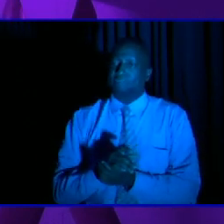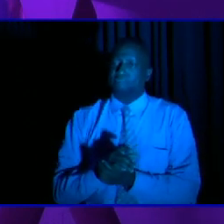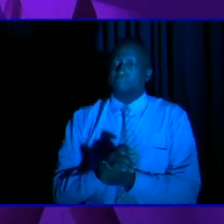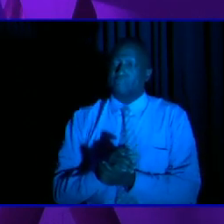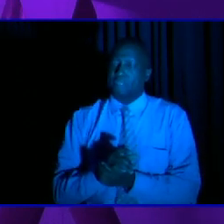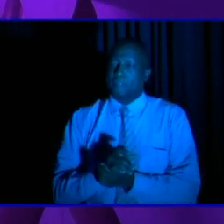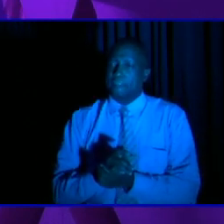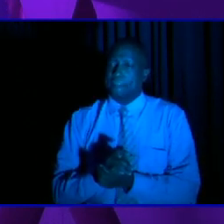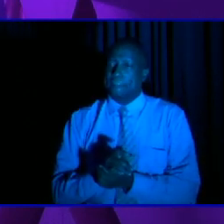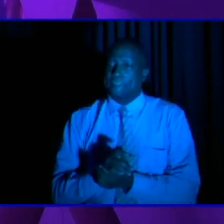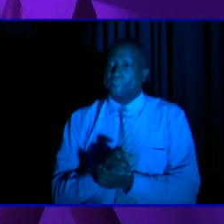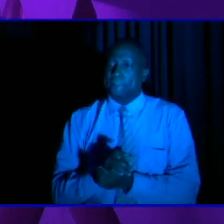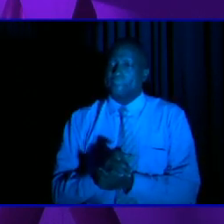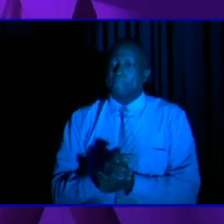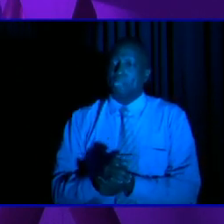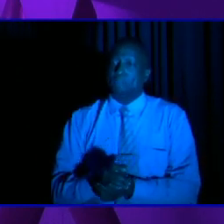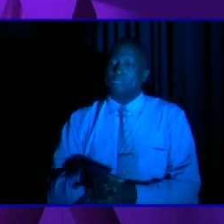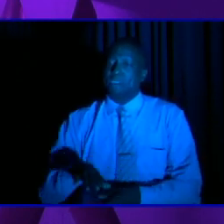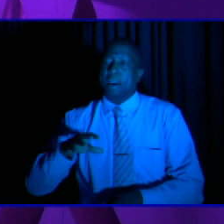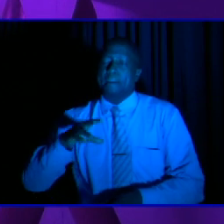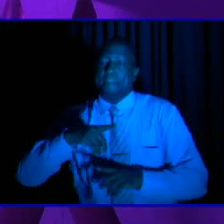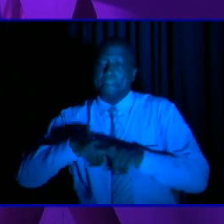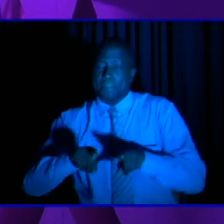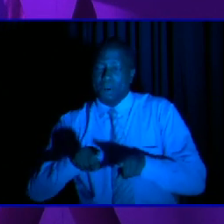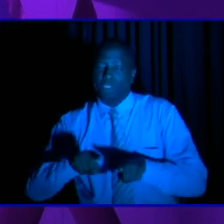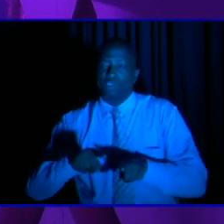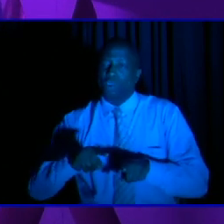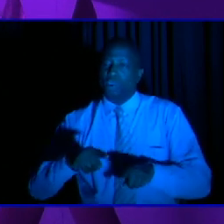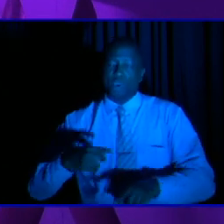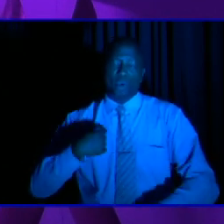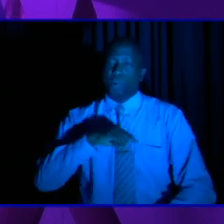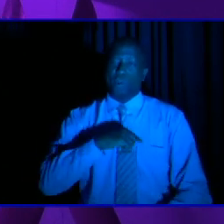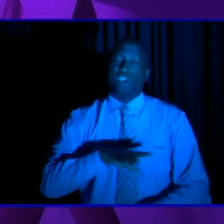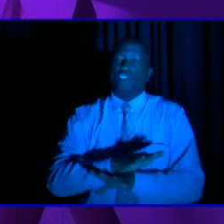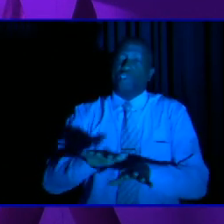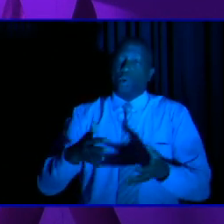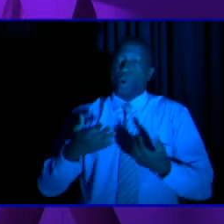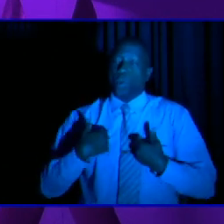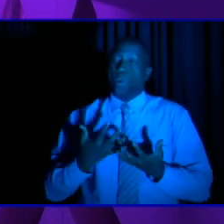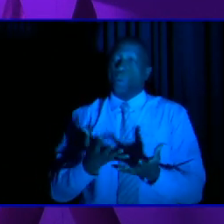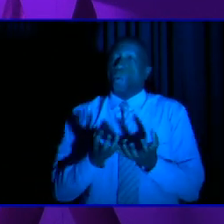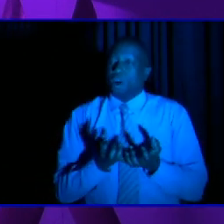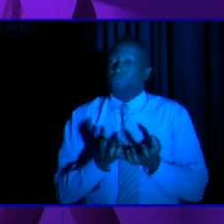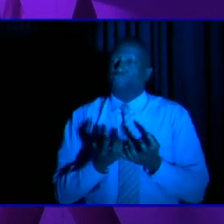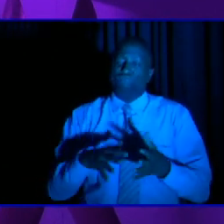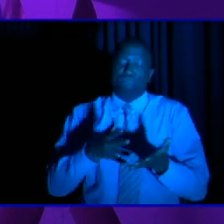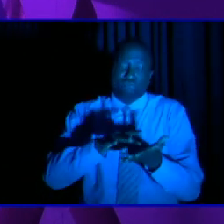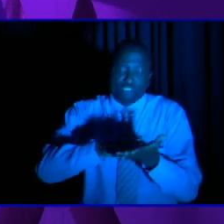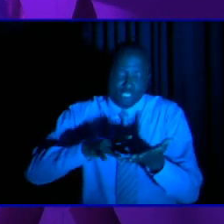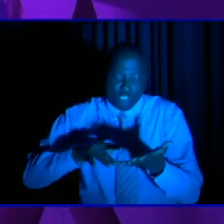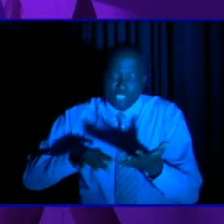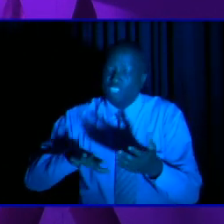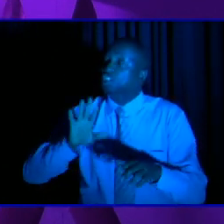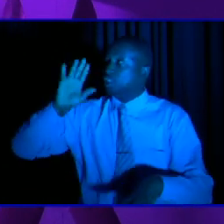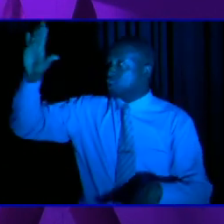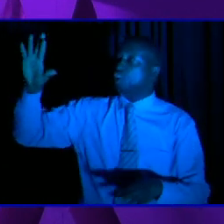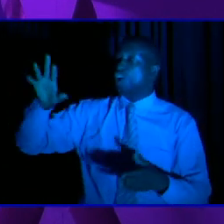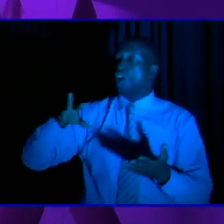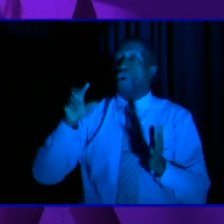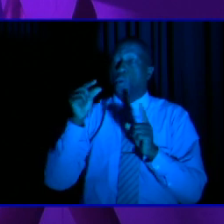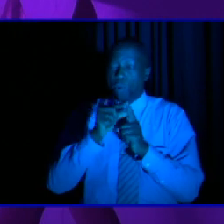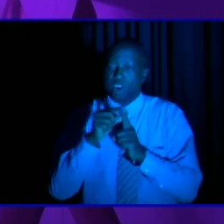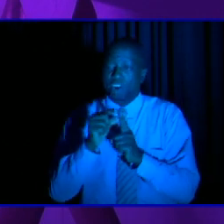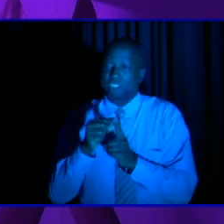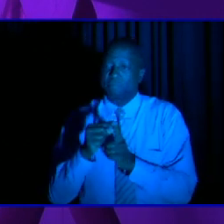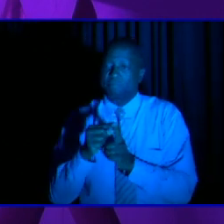degrees otherwise, and yet still we are lazy to dissect your word, even when we know you have said that we